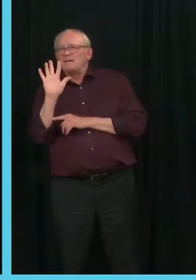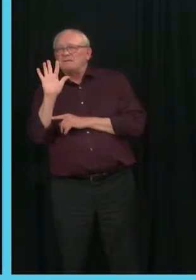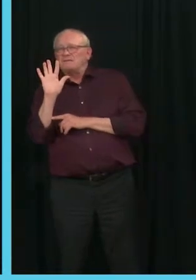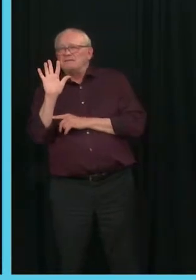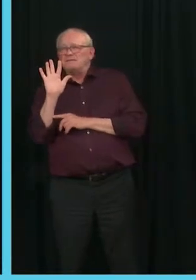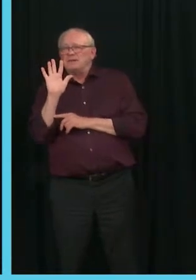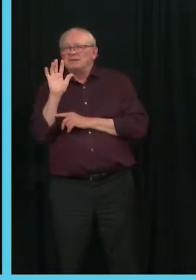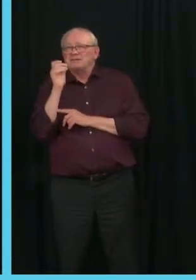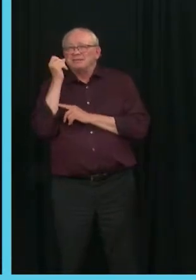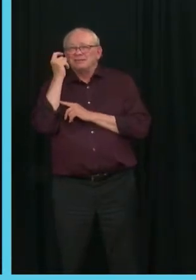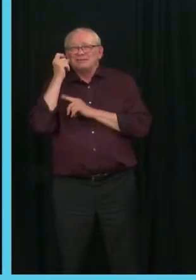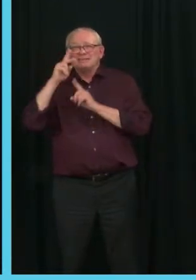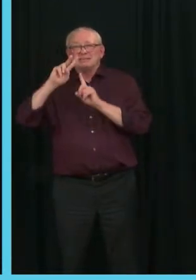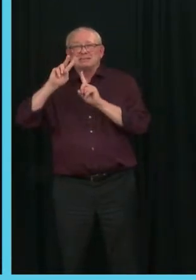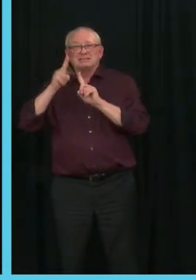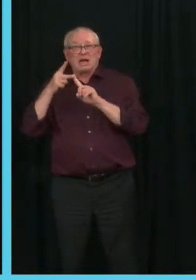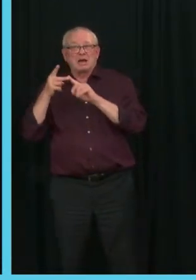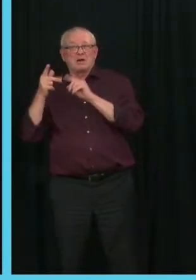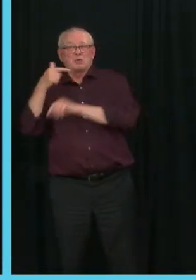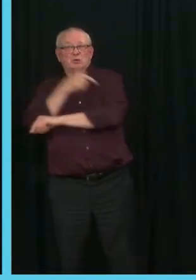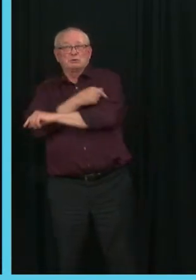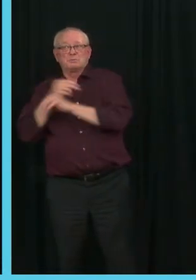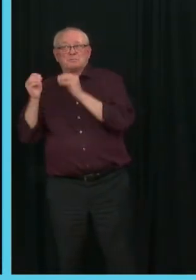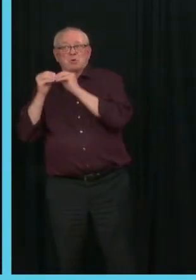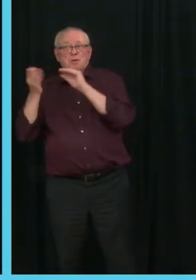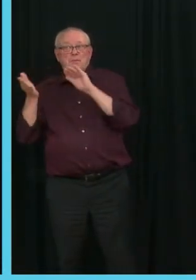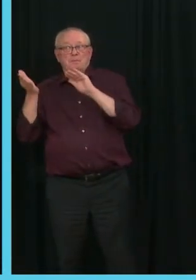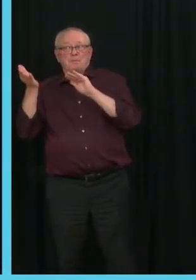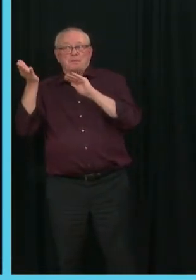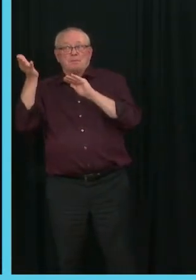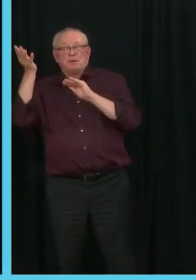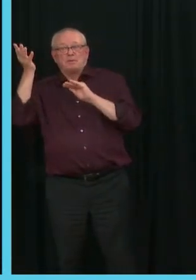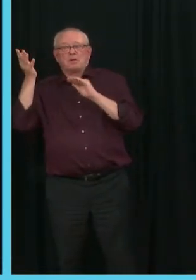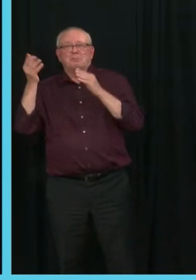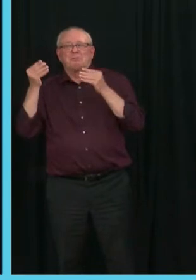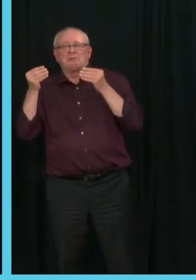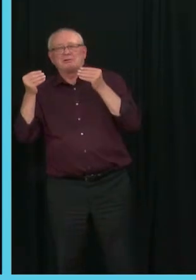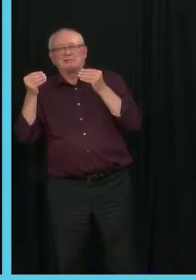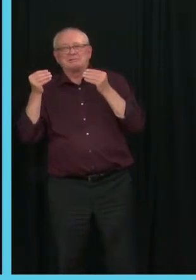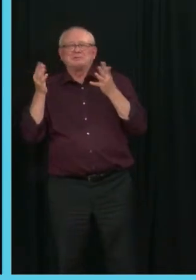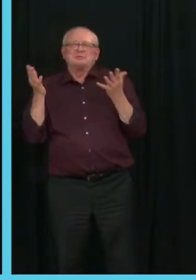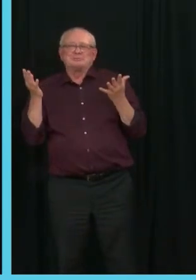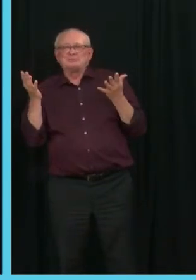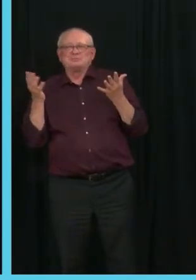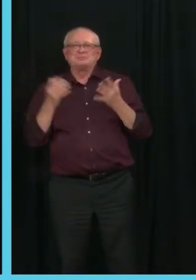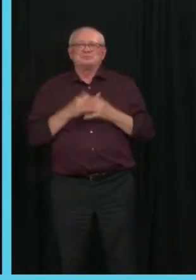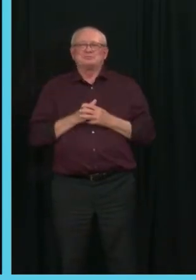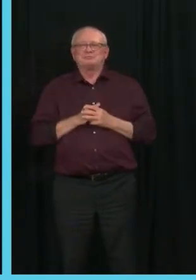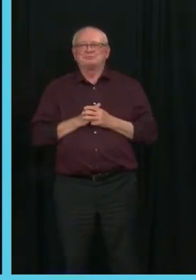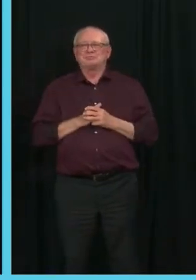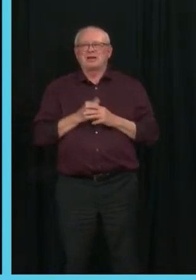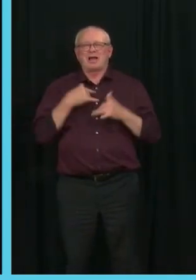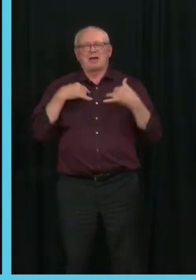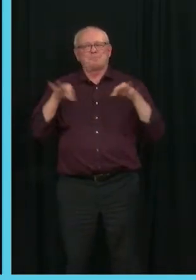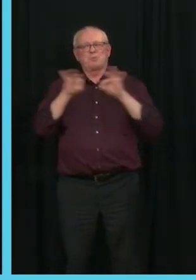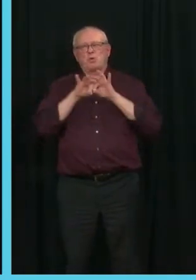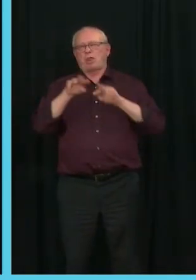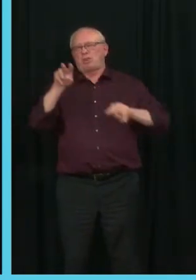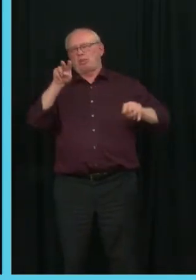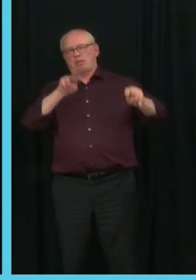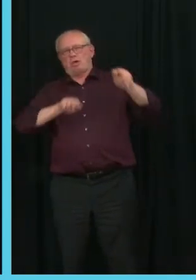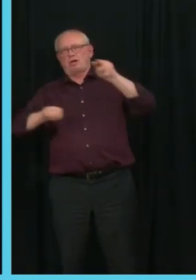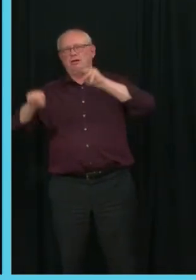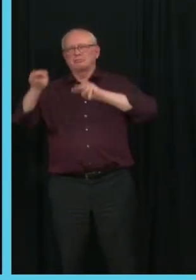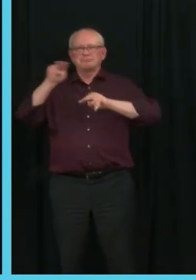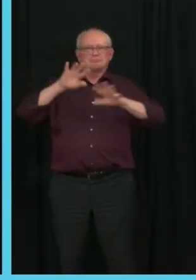increasing, there's no specific time frame or cutoff, but again, it's an assessment of what would be that equivalency.